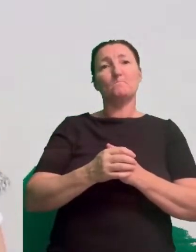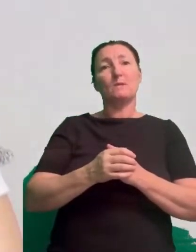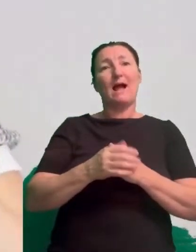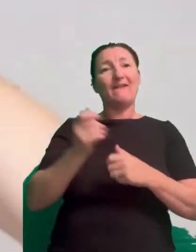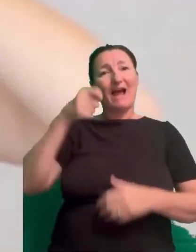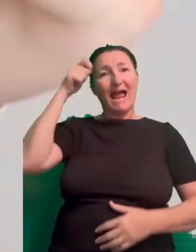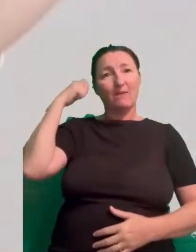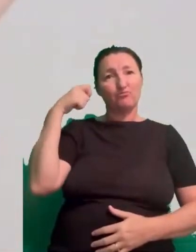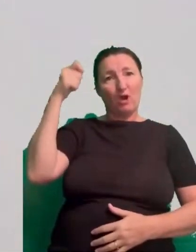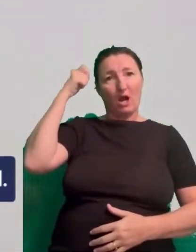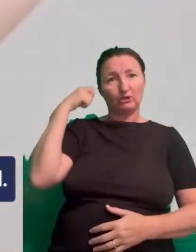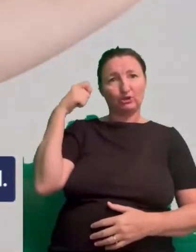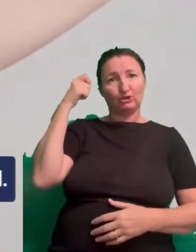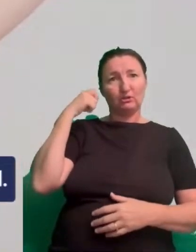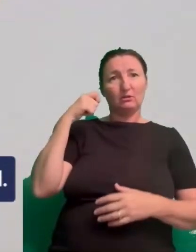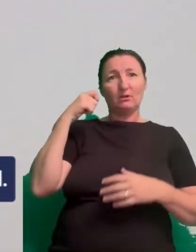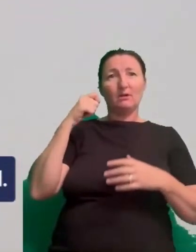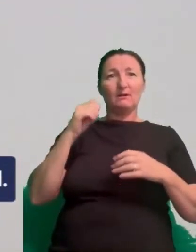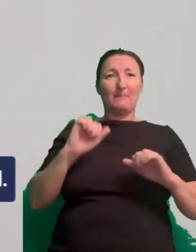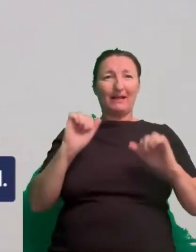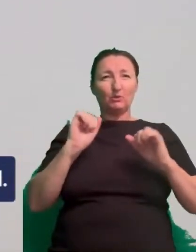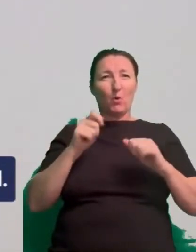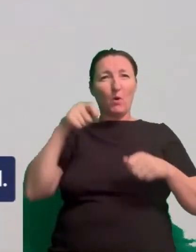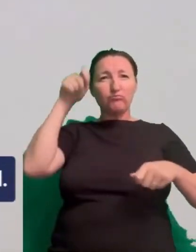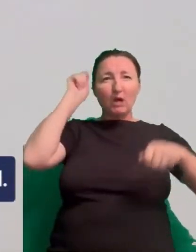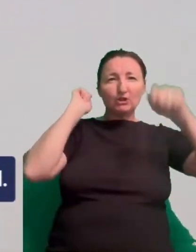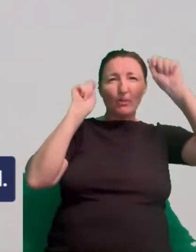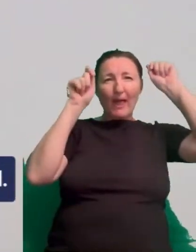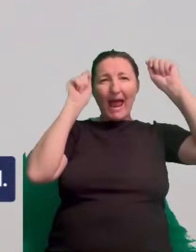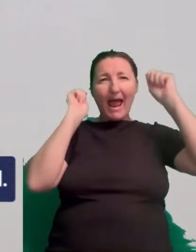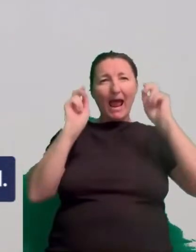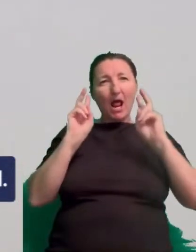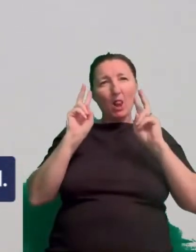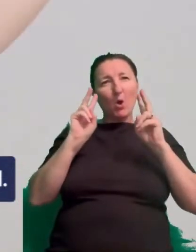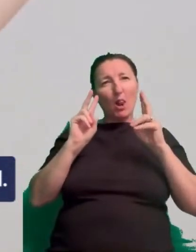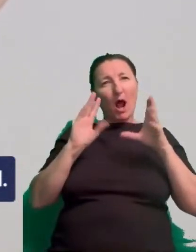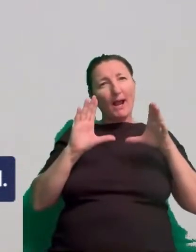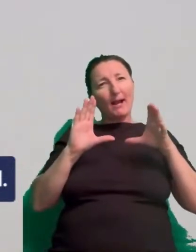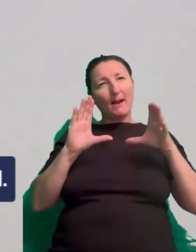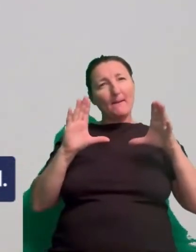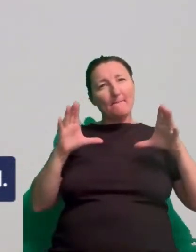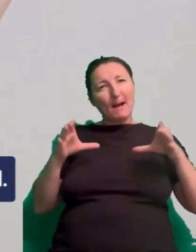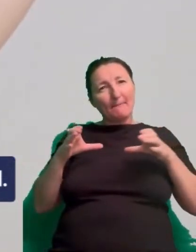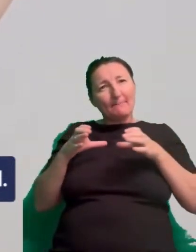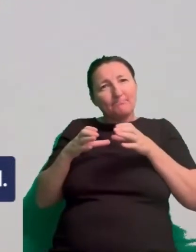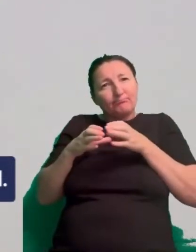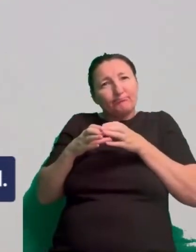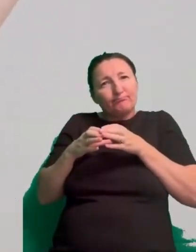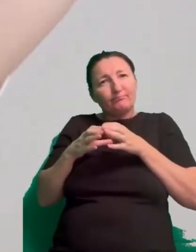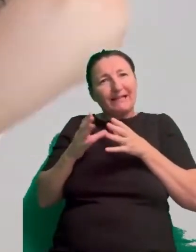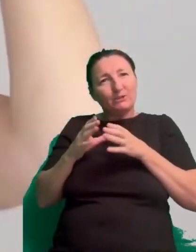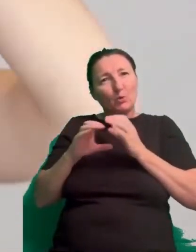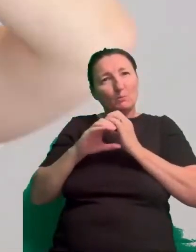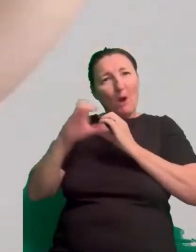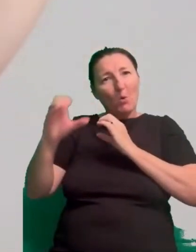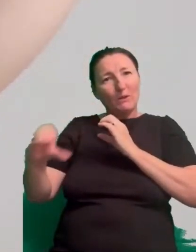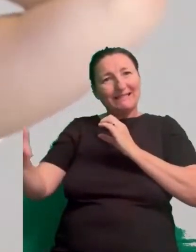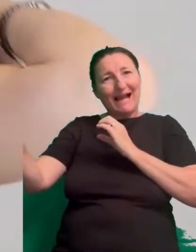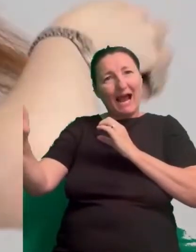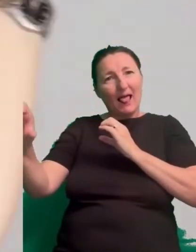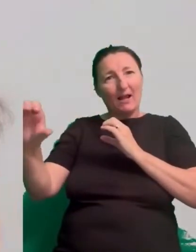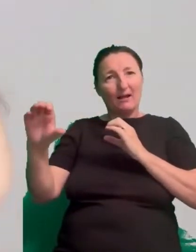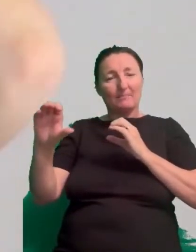I'm going to take my hairbrush again and brush it so it's looks like it's forming a ponytail. Does that make